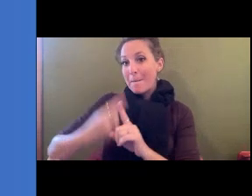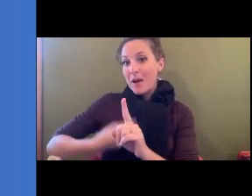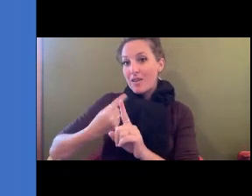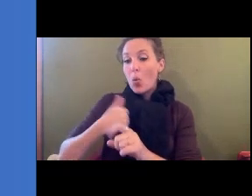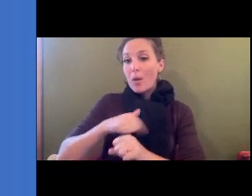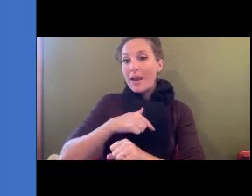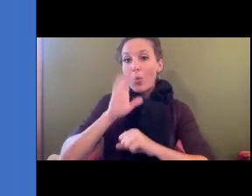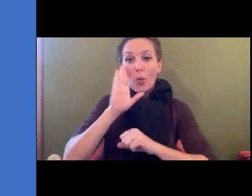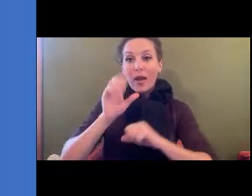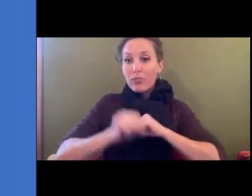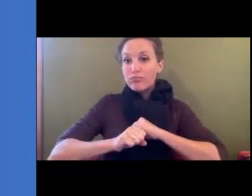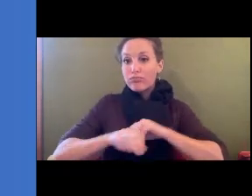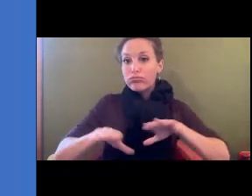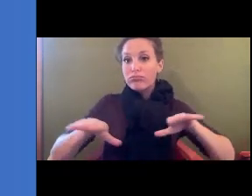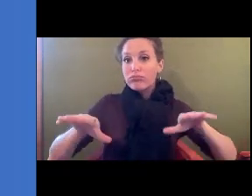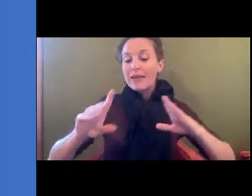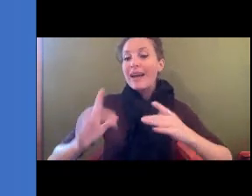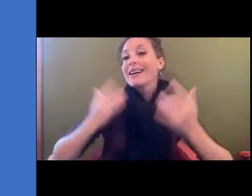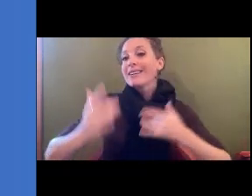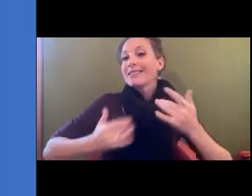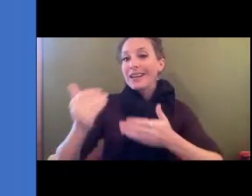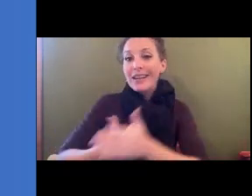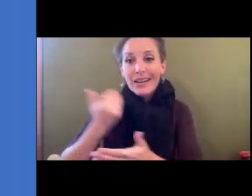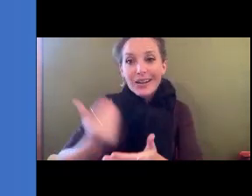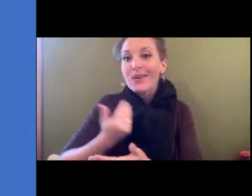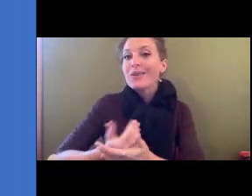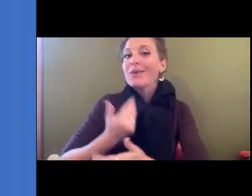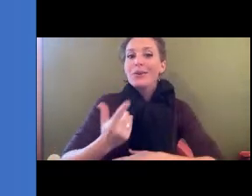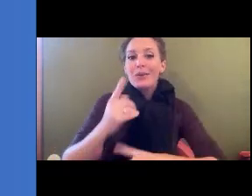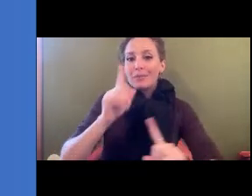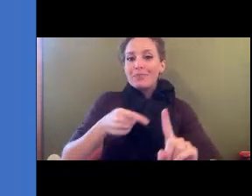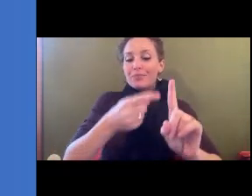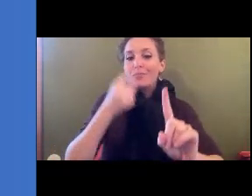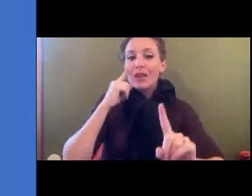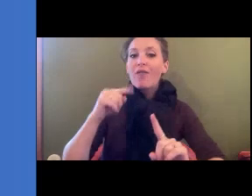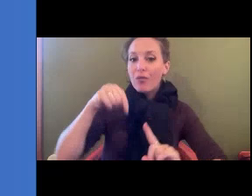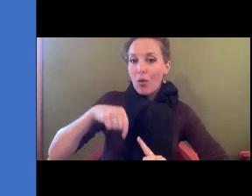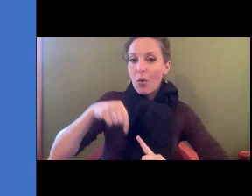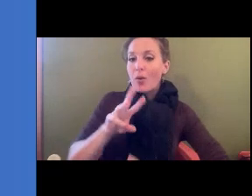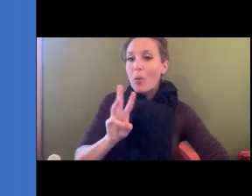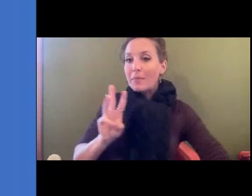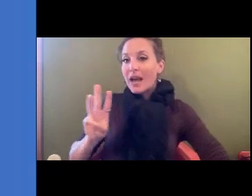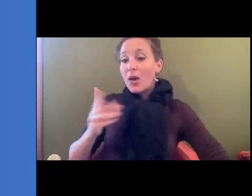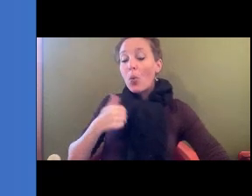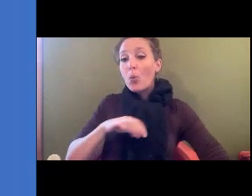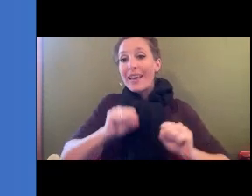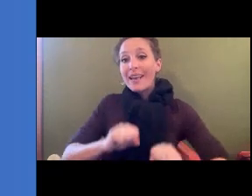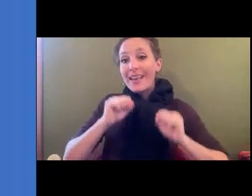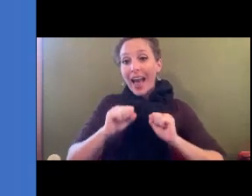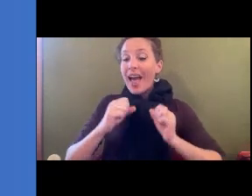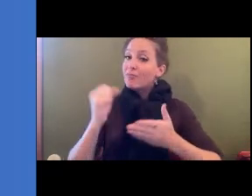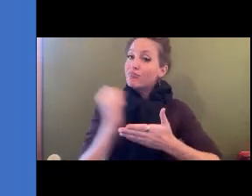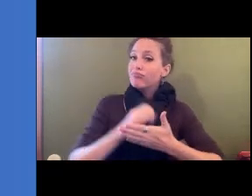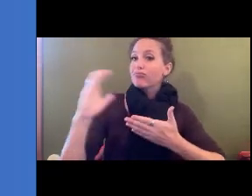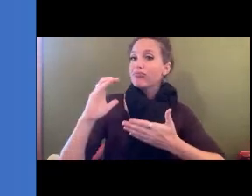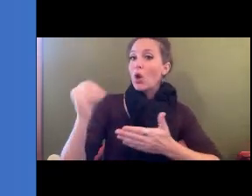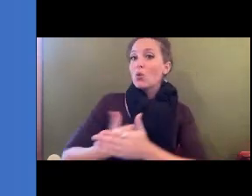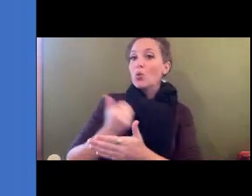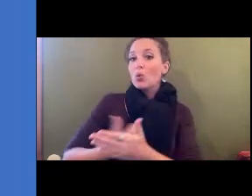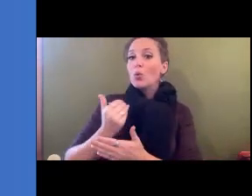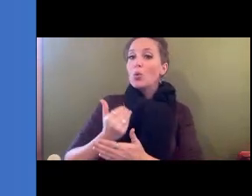new entry point into the International Climate Hub website. This will be a place where we can feature a lot of our new programs that